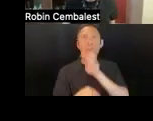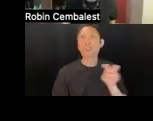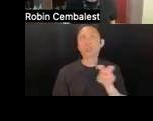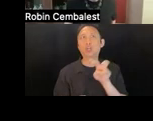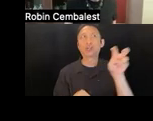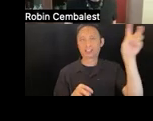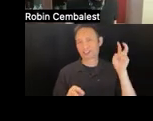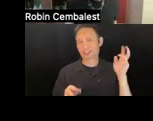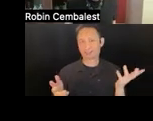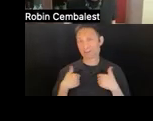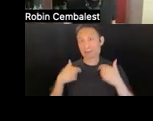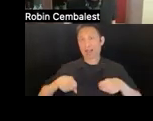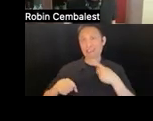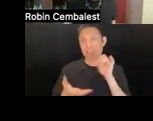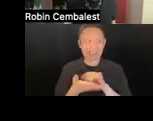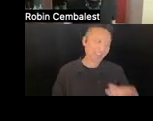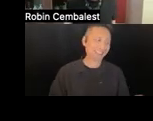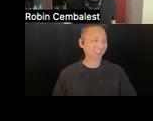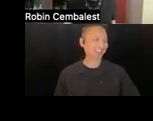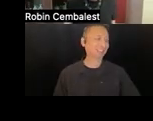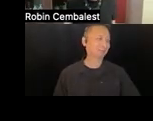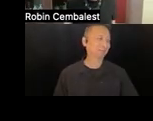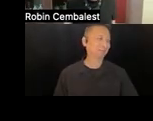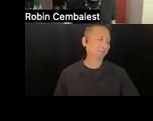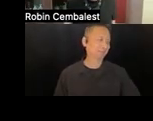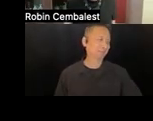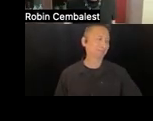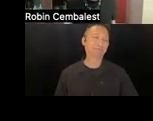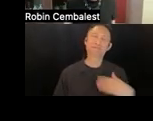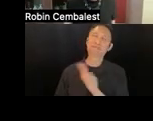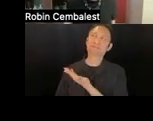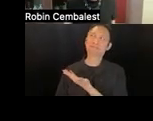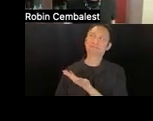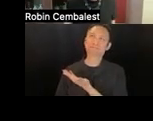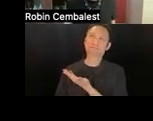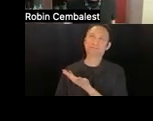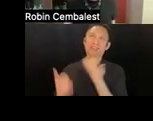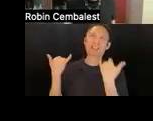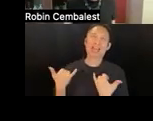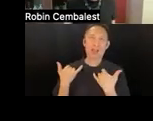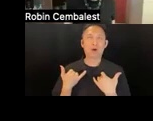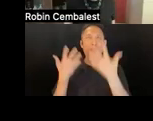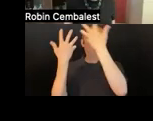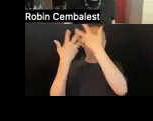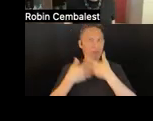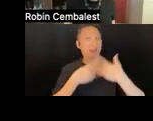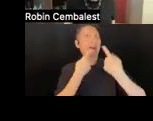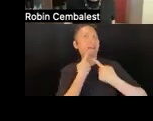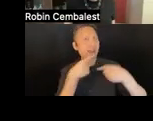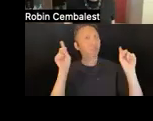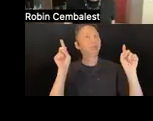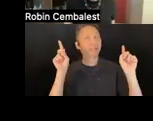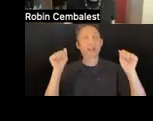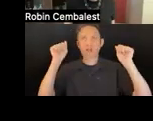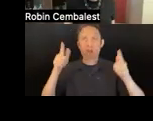I can say that. So now comes the announcement. The big day happens, and everyone's like, okay,